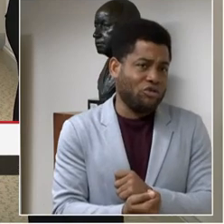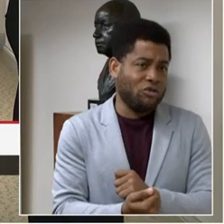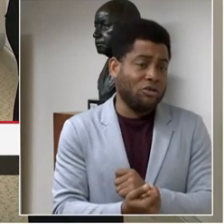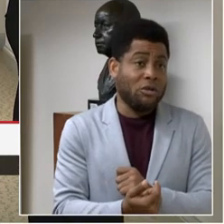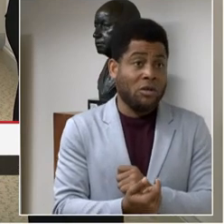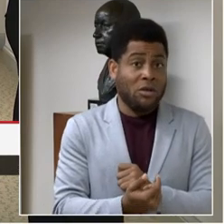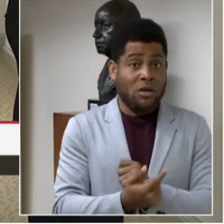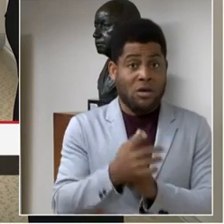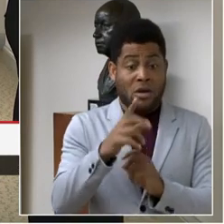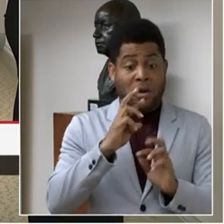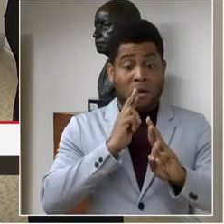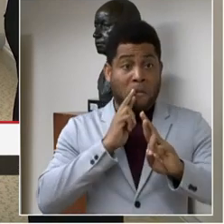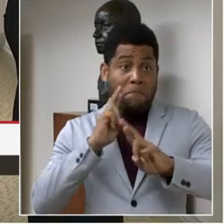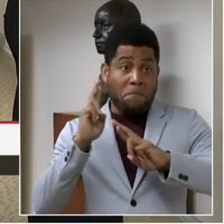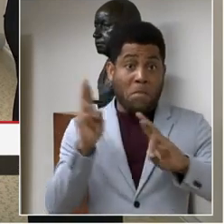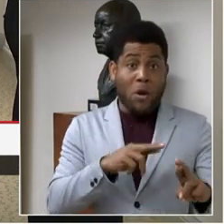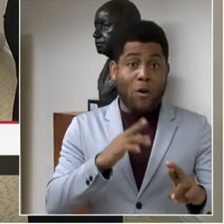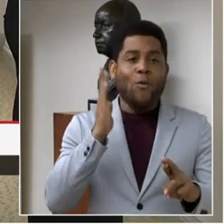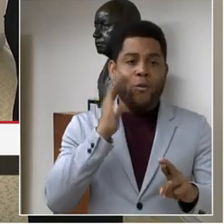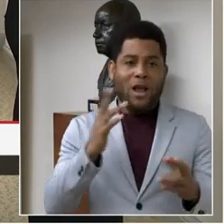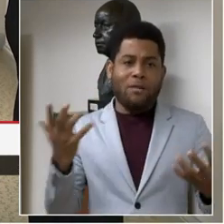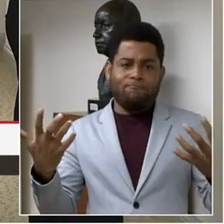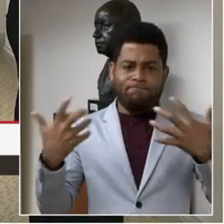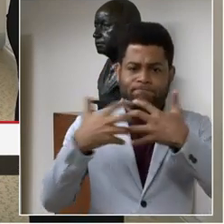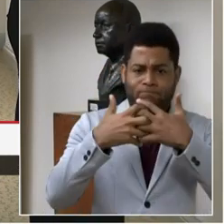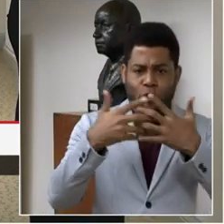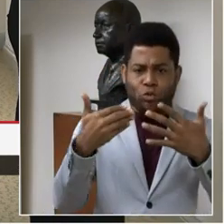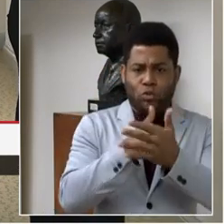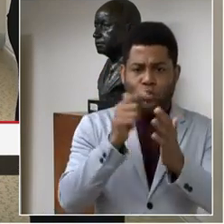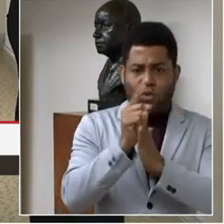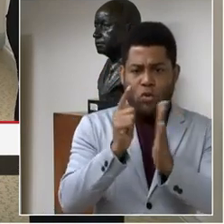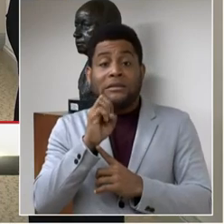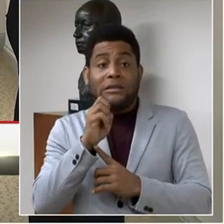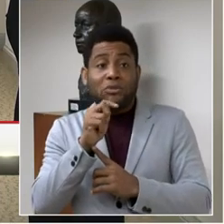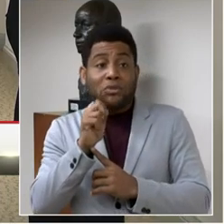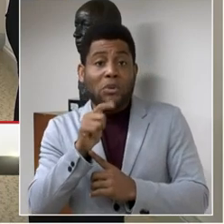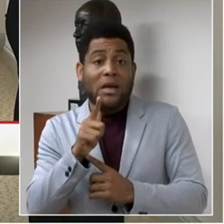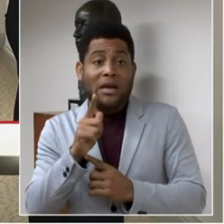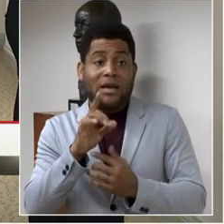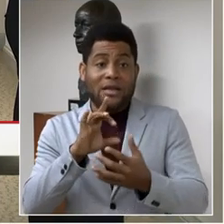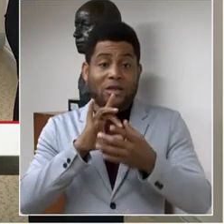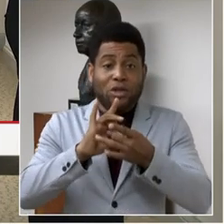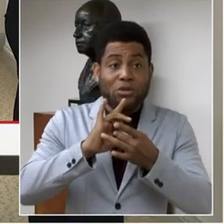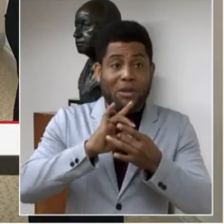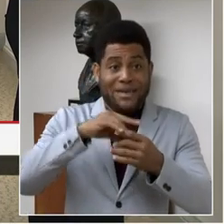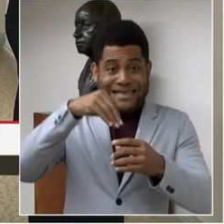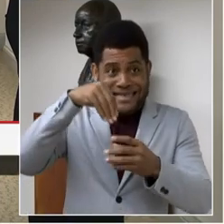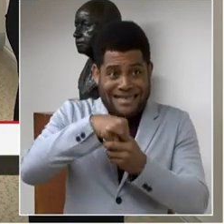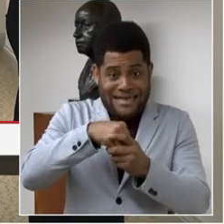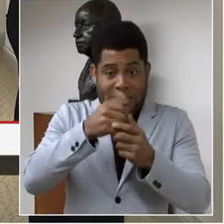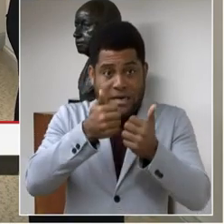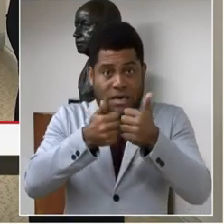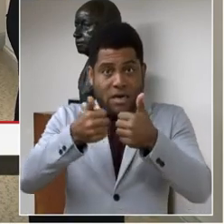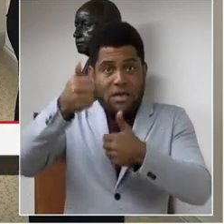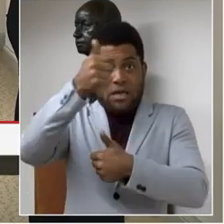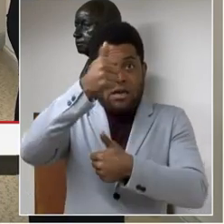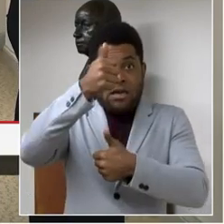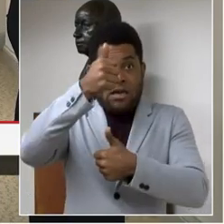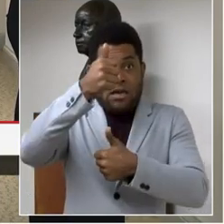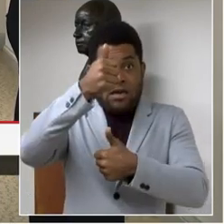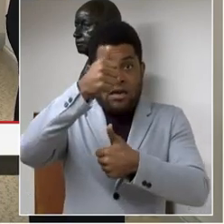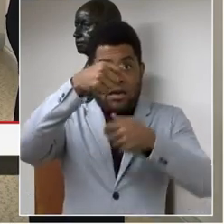to launch. For starters, I was wondering if you had any reaction to that. And our investigation is concluded. We concluded it